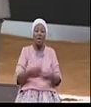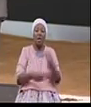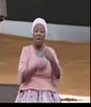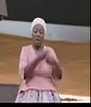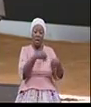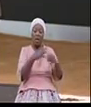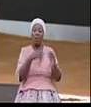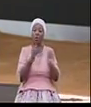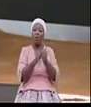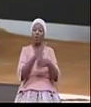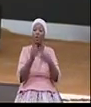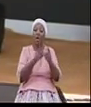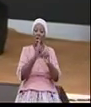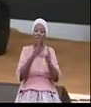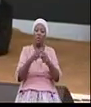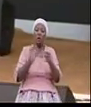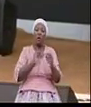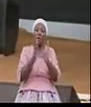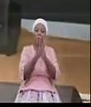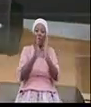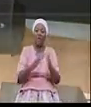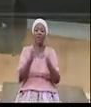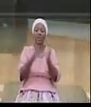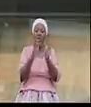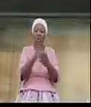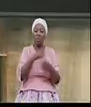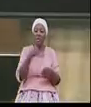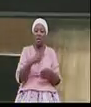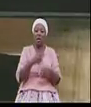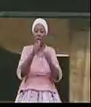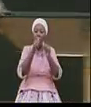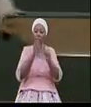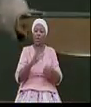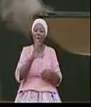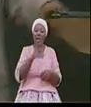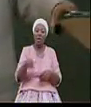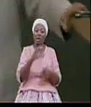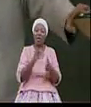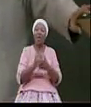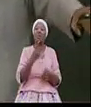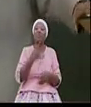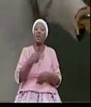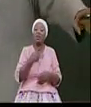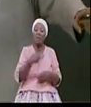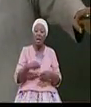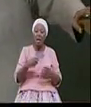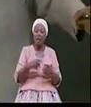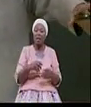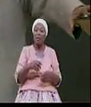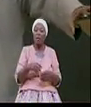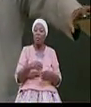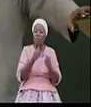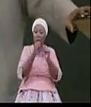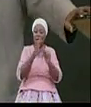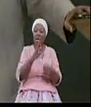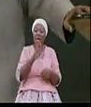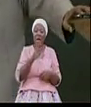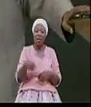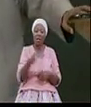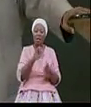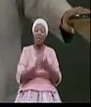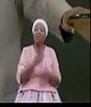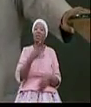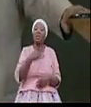prayers, Jesus said, blessed are they that thirst and mourn, blessed are they that thirst and hunger